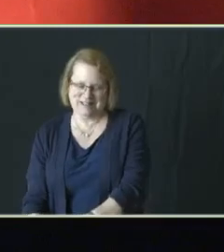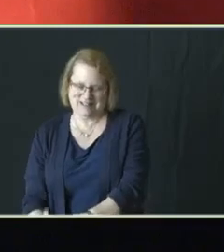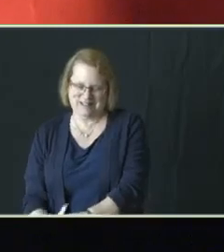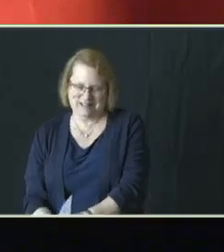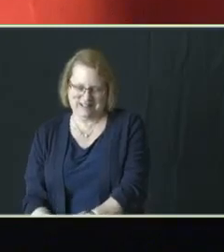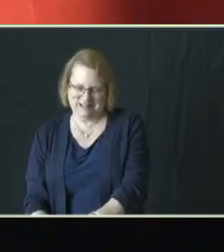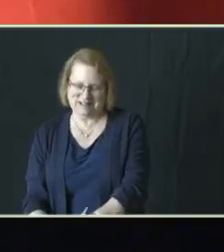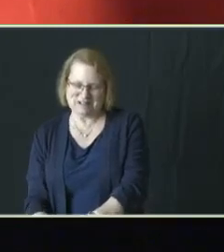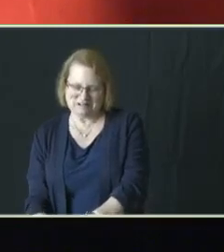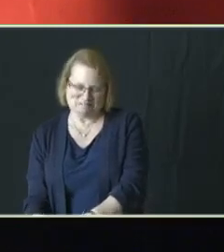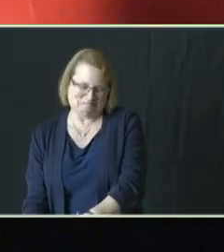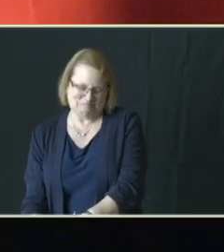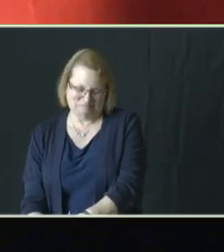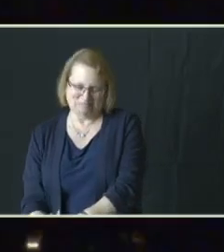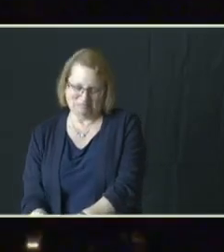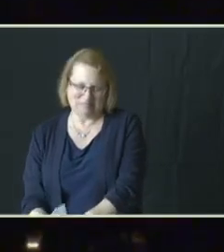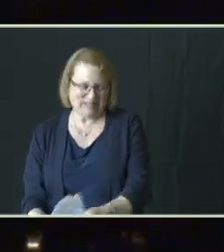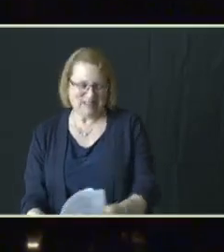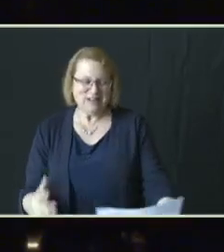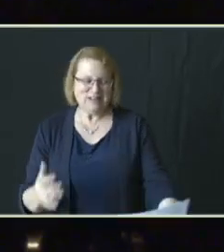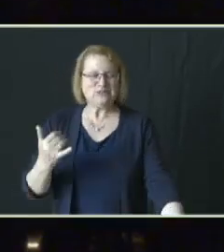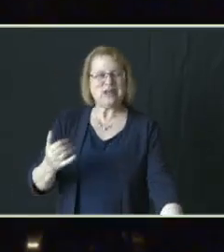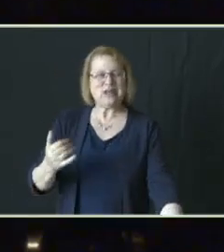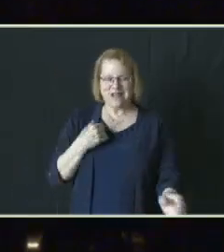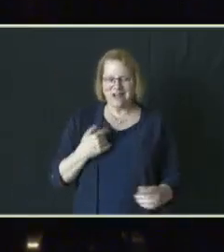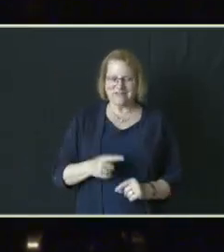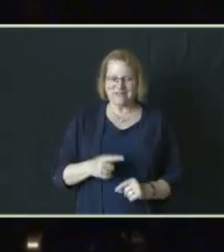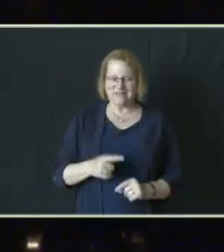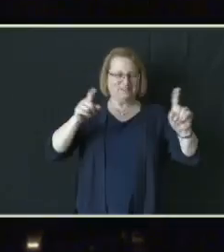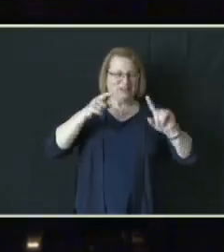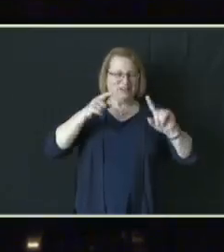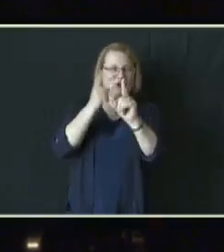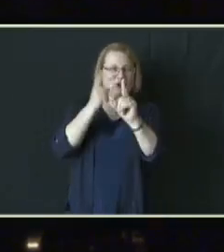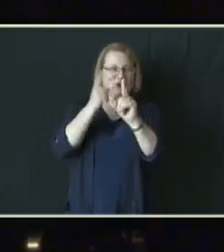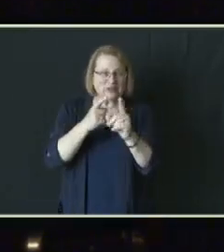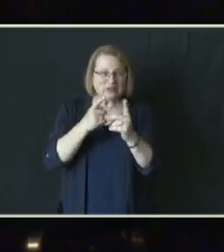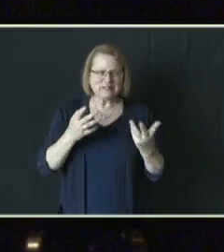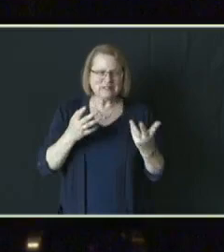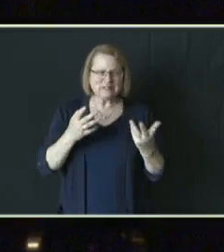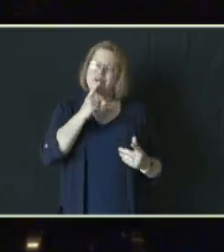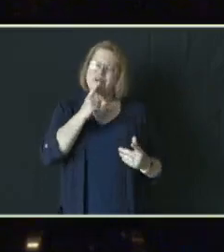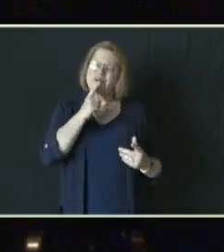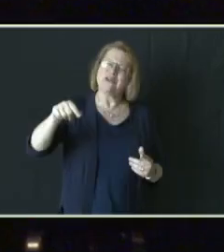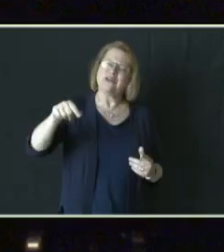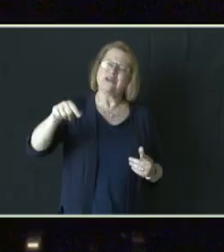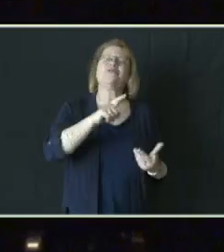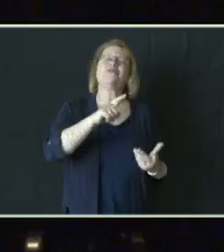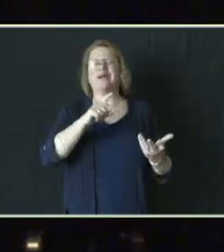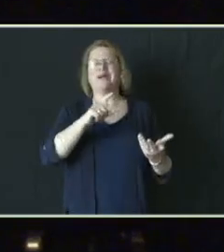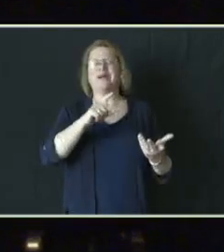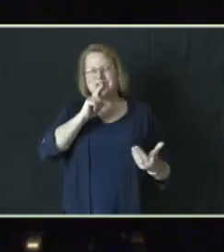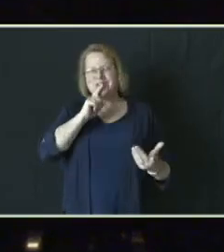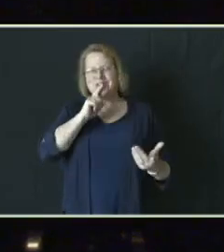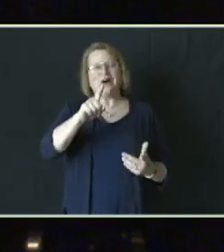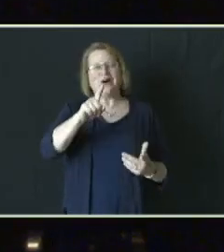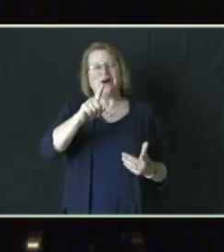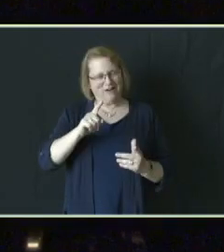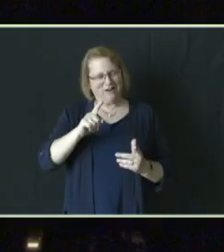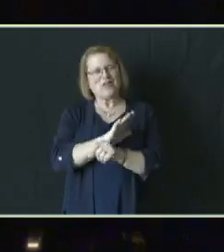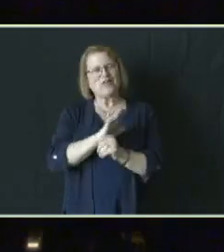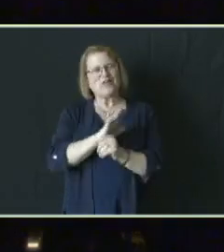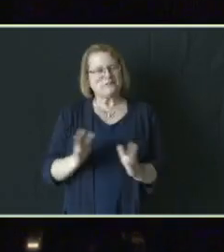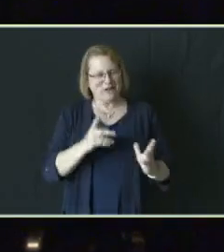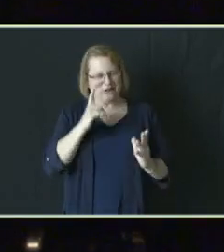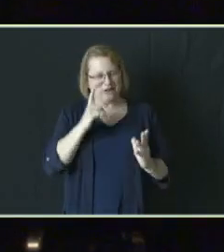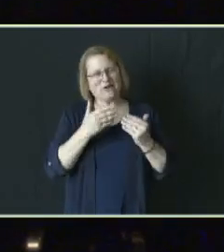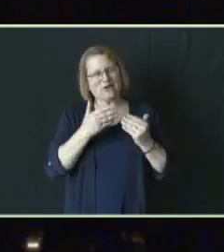However, today I have a different goal. For starters, you all are fully prepared for the next phase of your life. During your